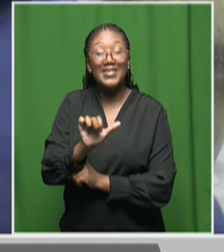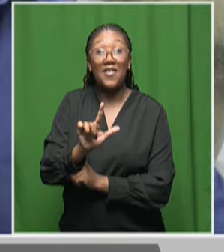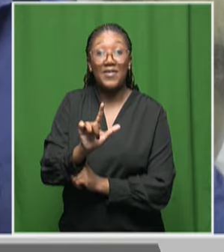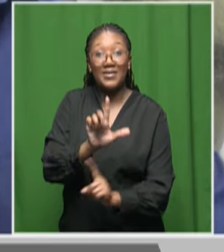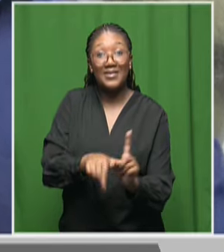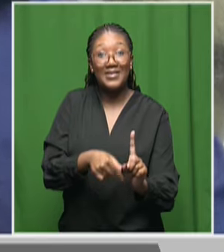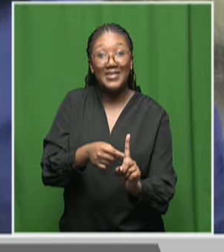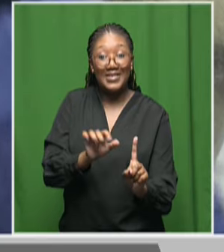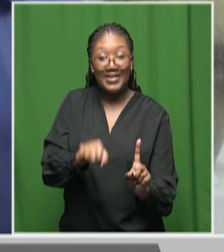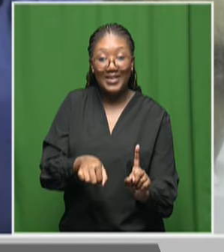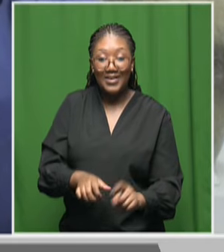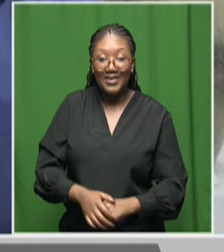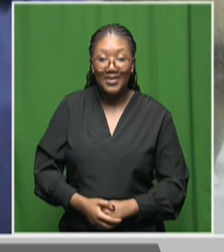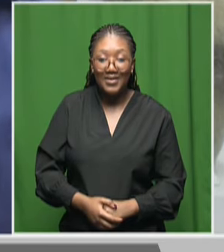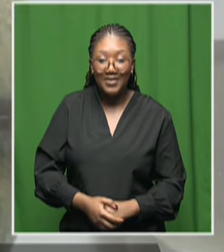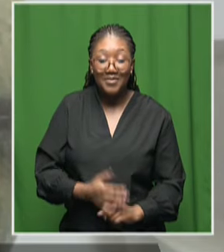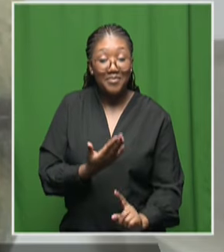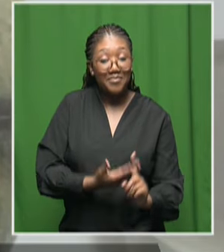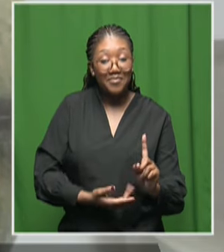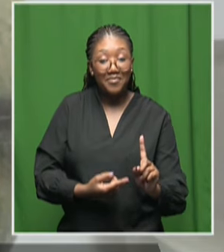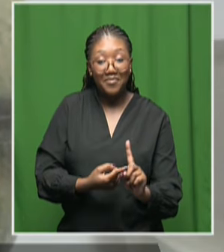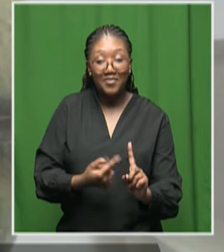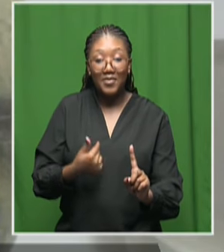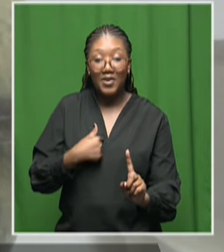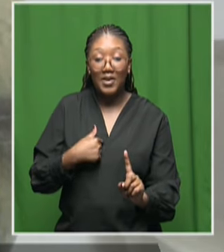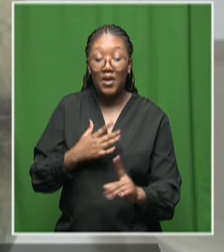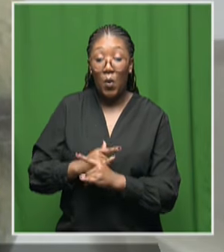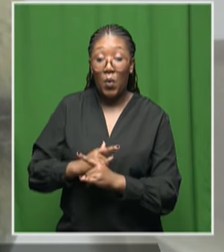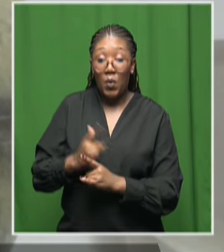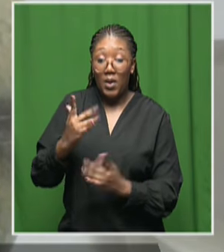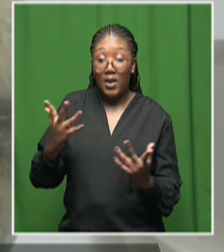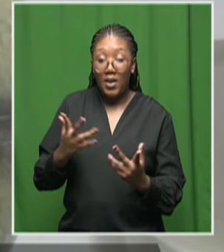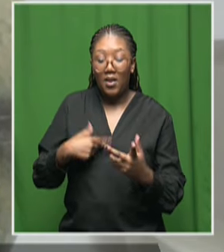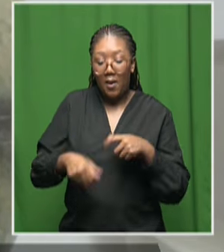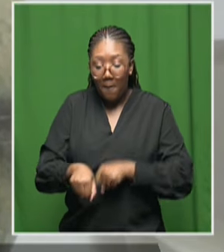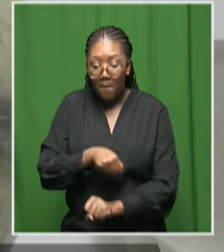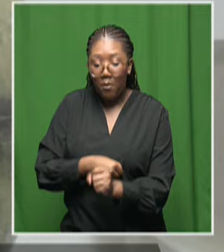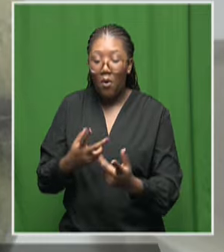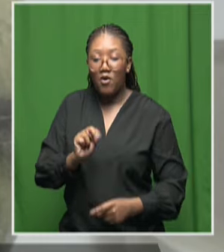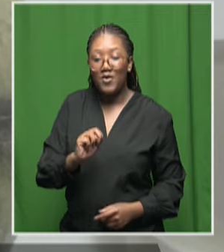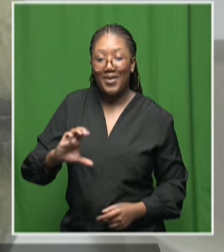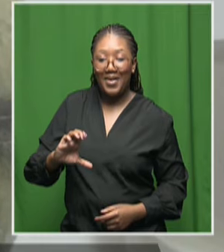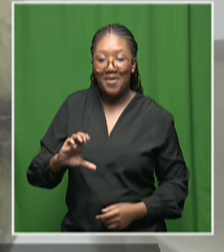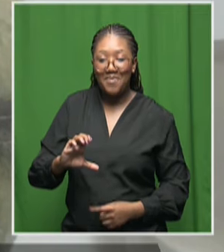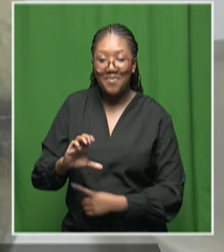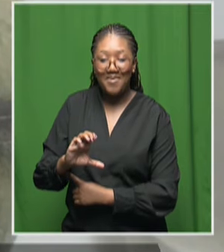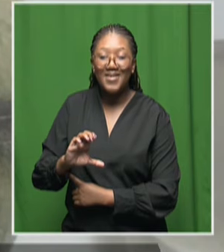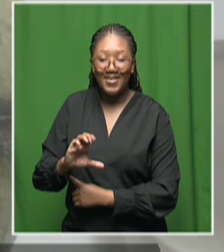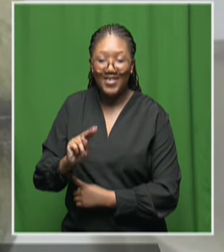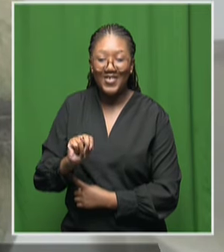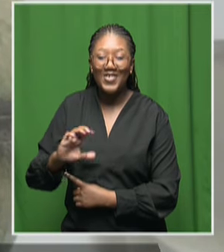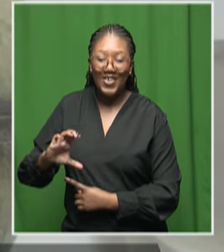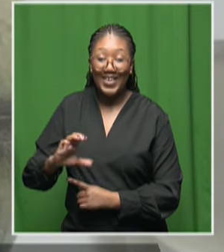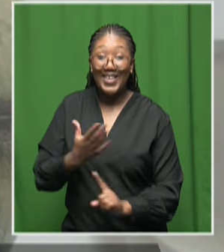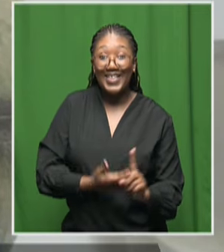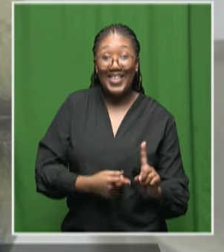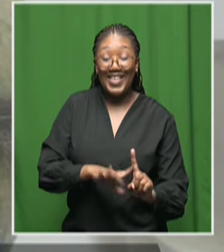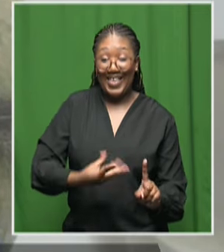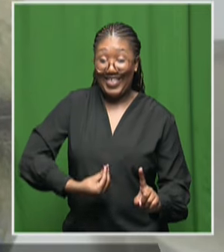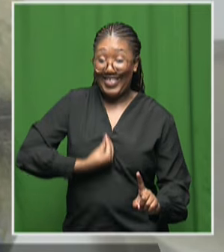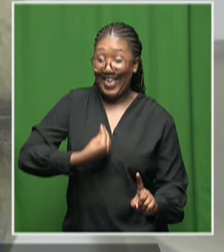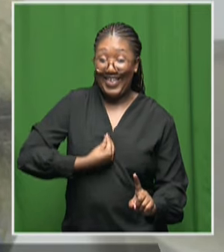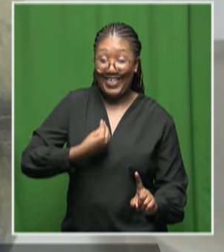Yeah, so Malik Mani is our first winner from the Northern Cape. Yes. He's many firsts. He's our youngest winner to